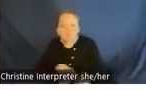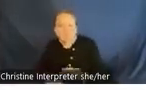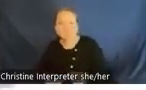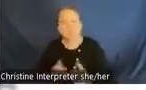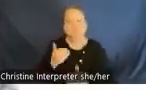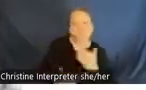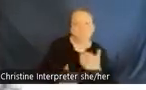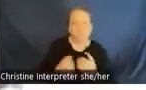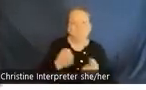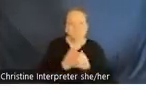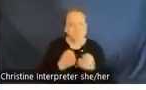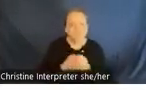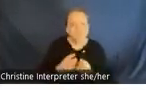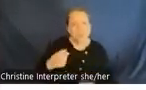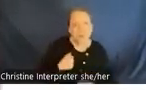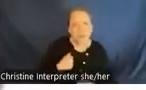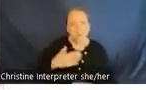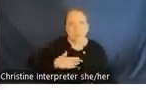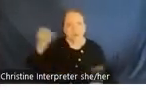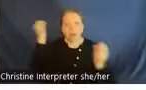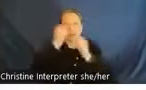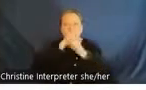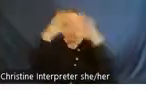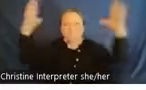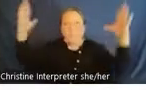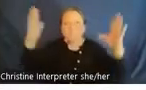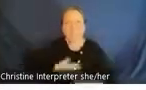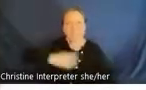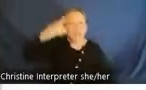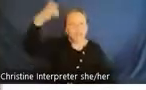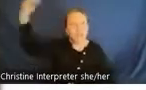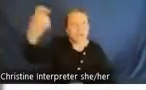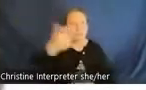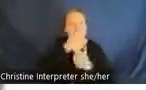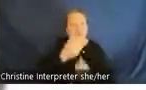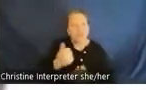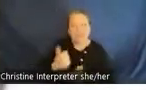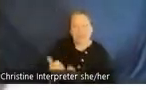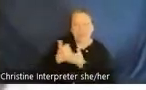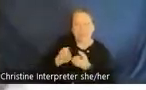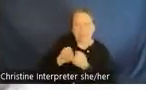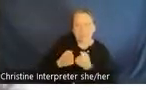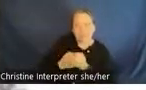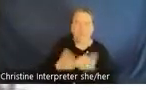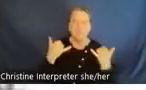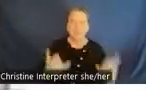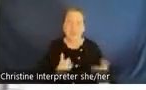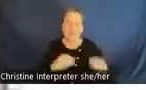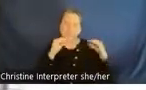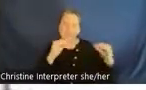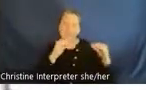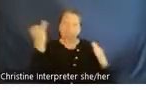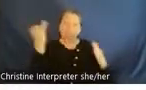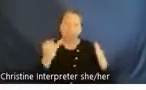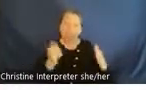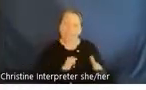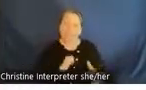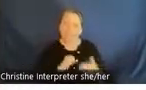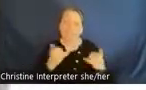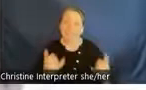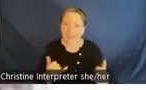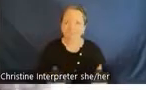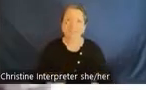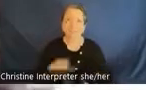interests. And now I'm teaching art here and will soon be obtaining